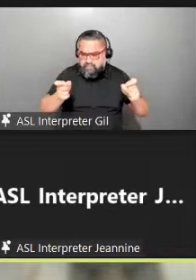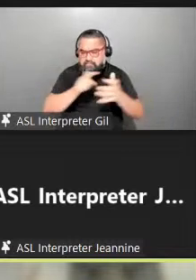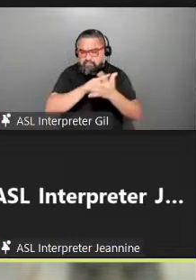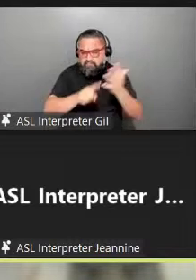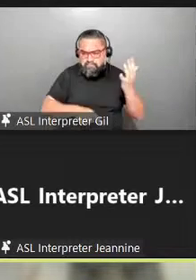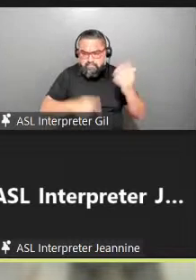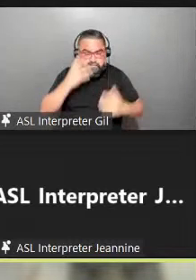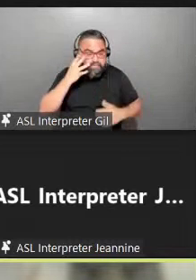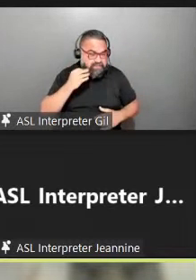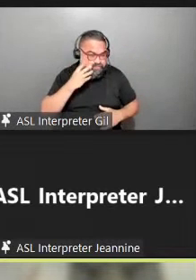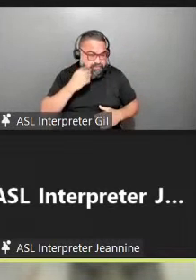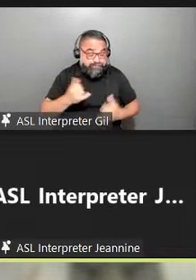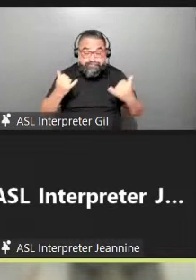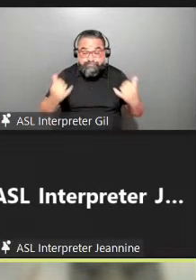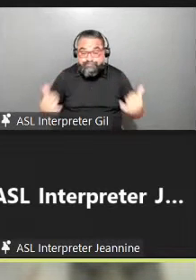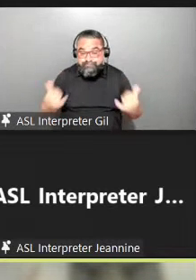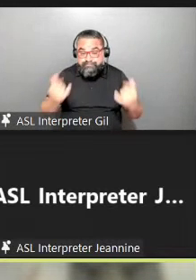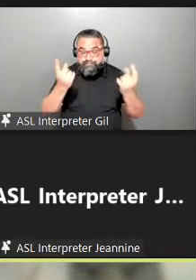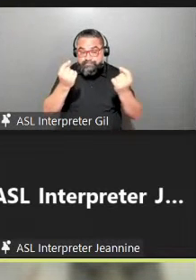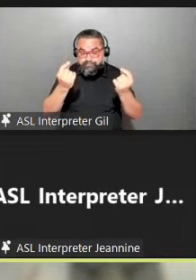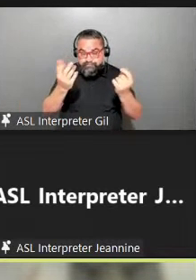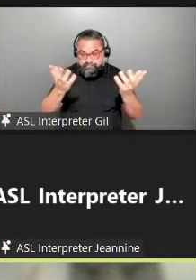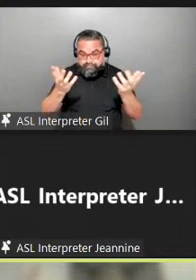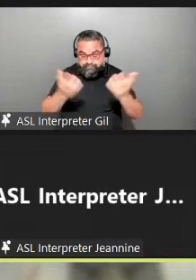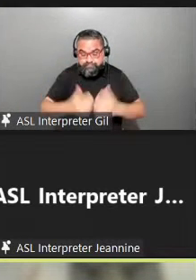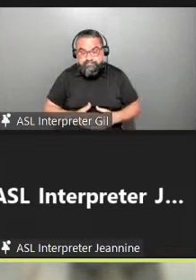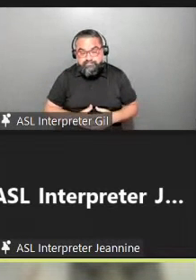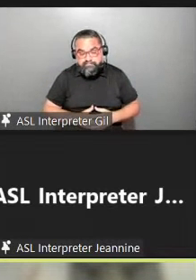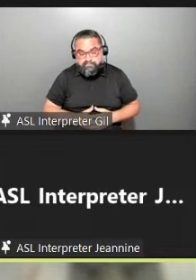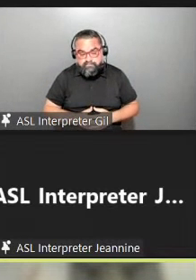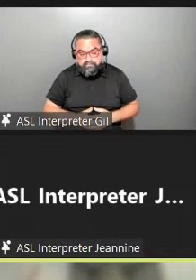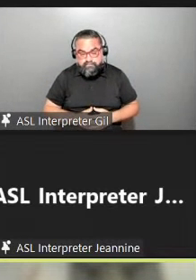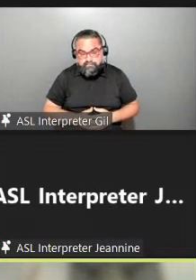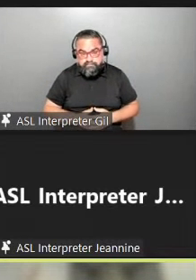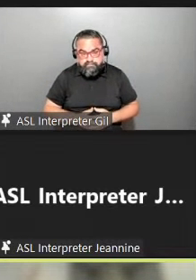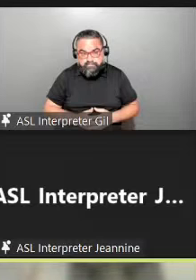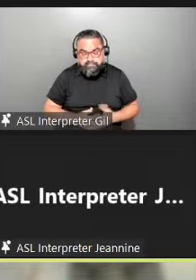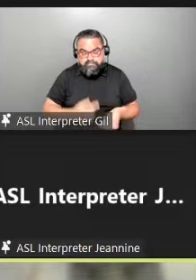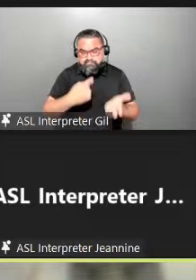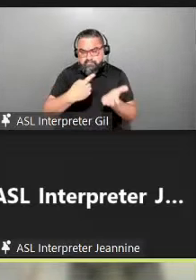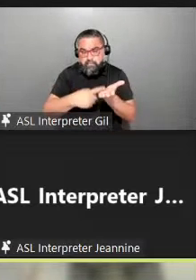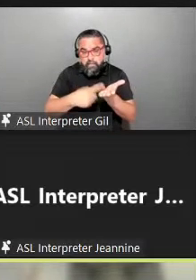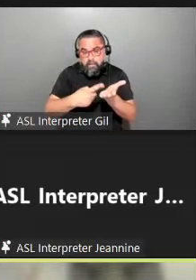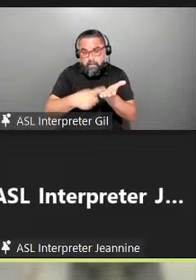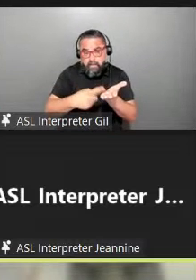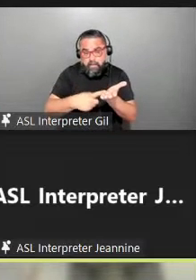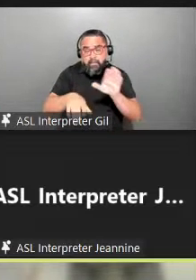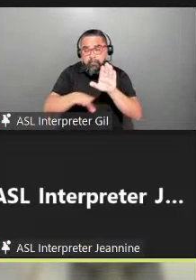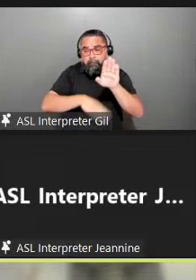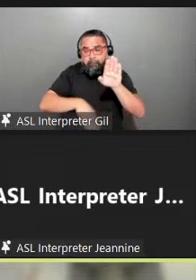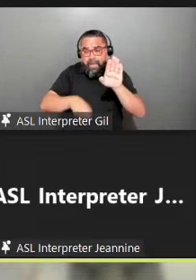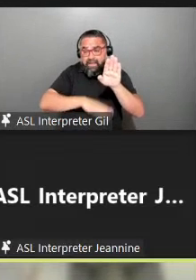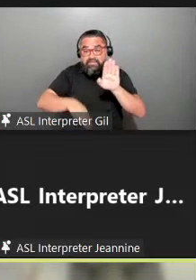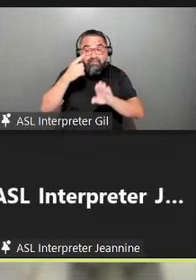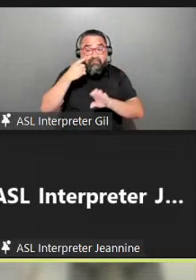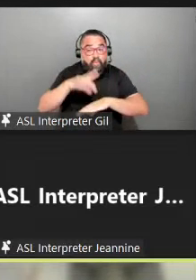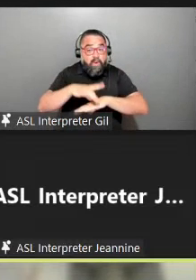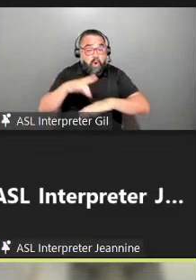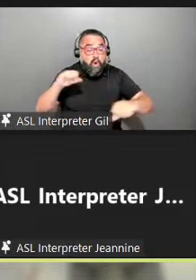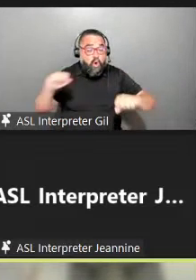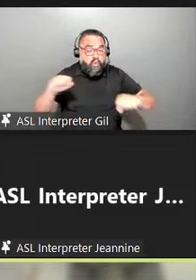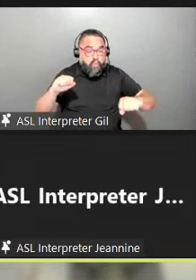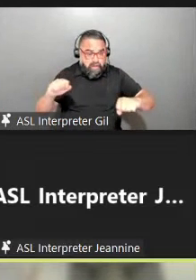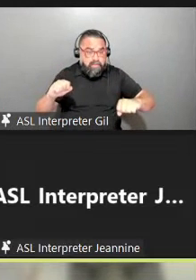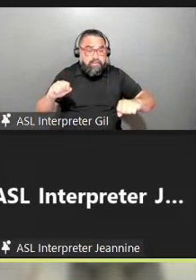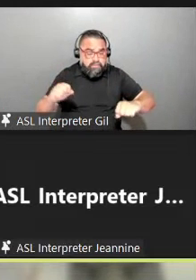want to do today is just cover some basics of earthquakes. This is really